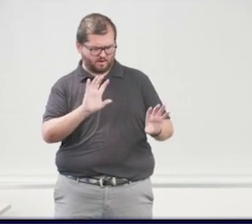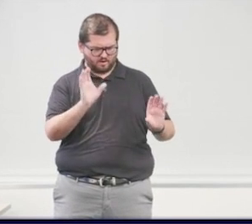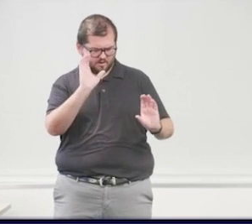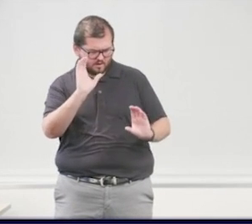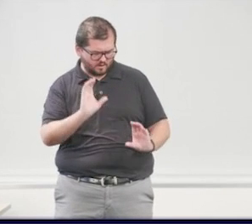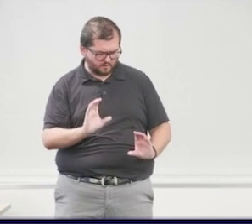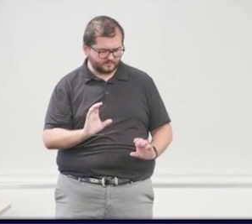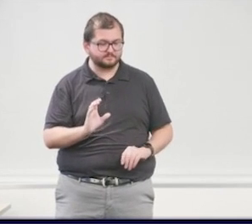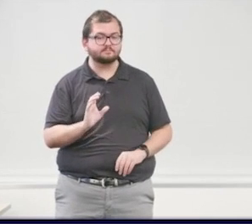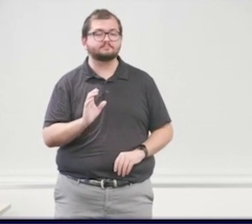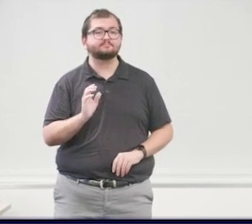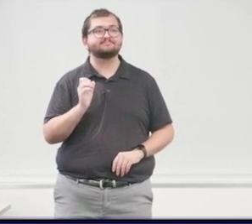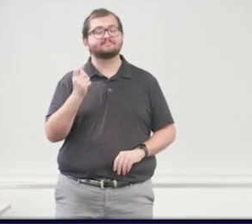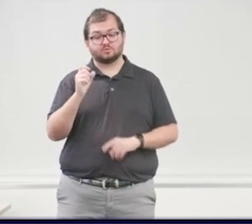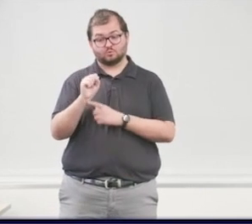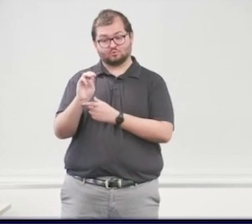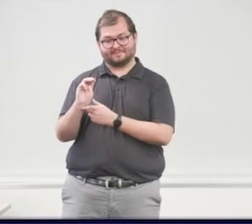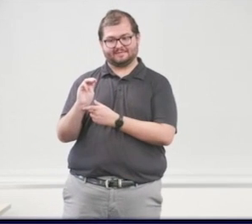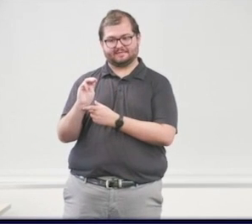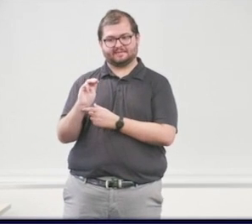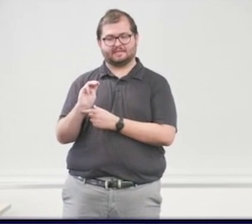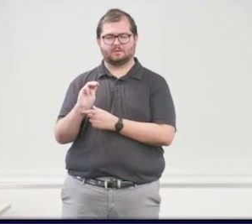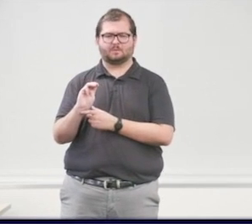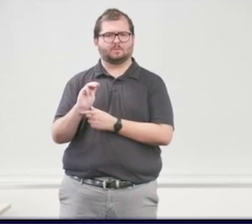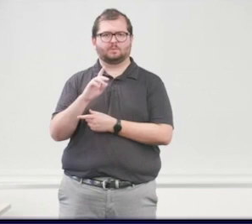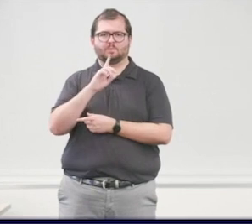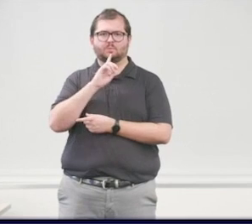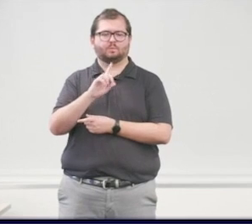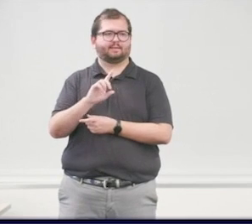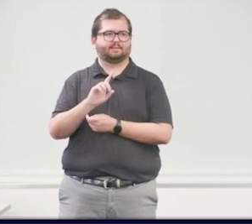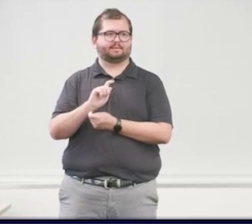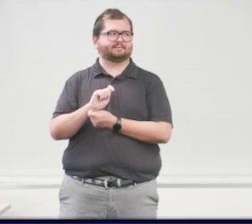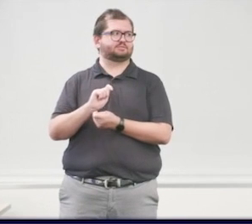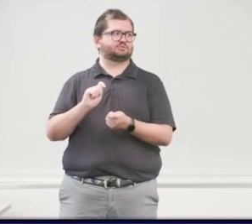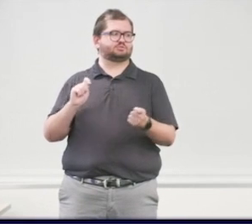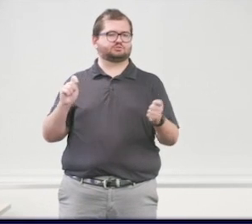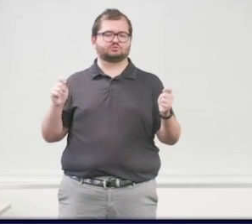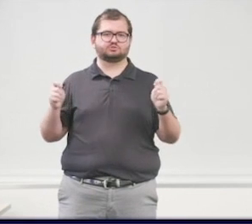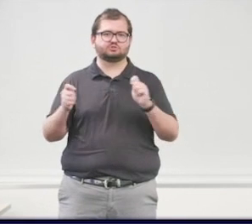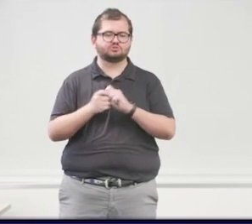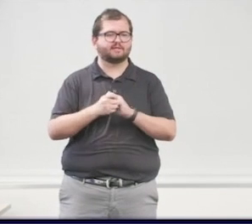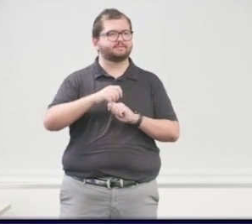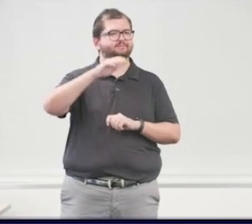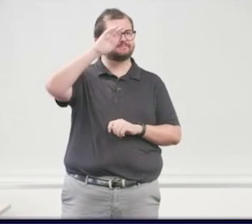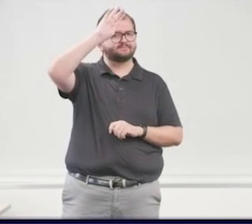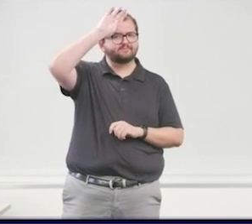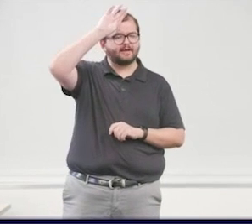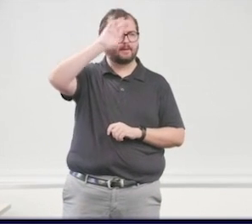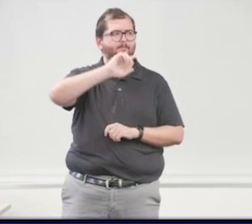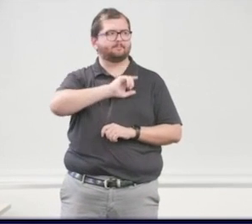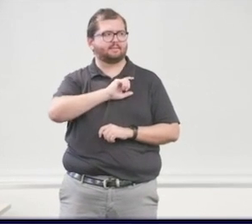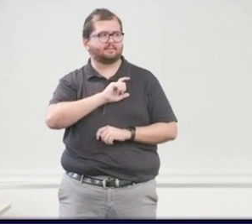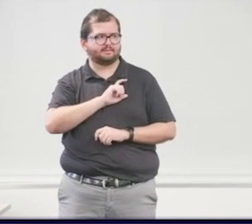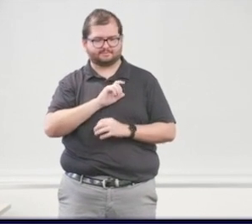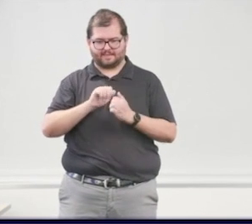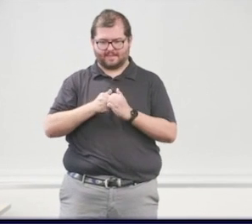with social media, it has really changed the landscape for fire and police and how we